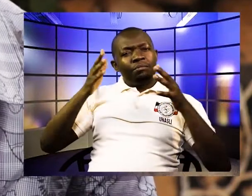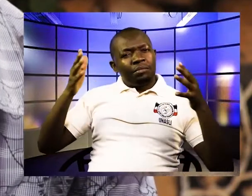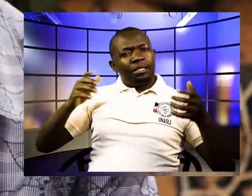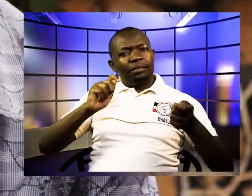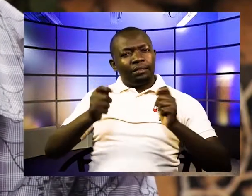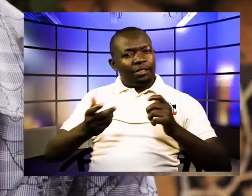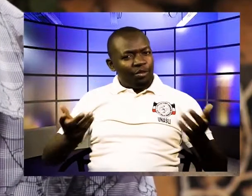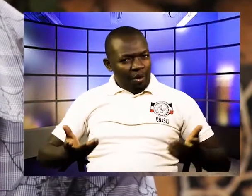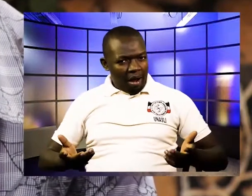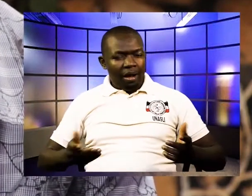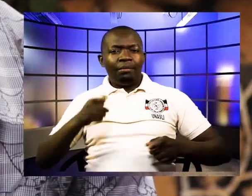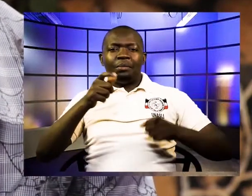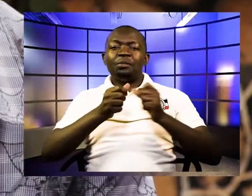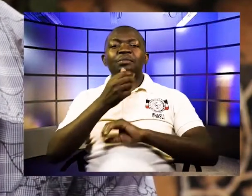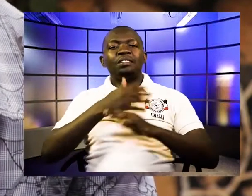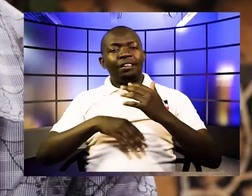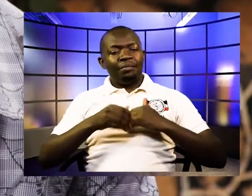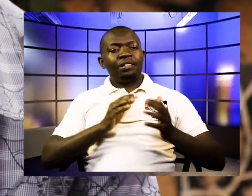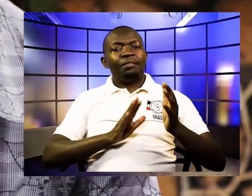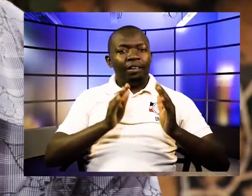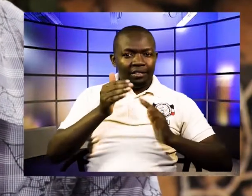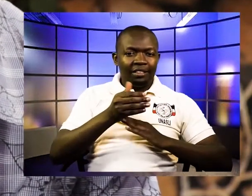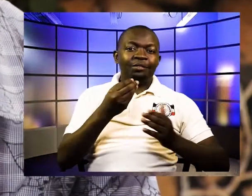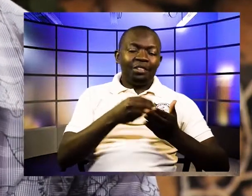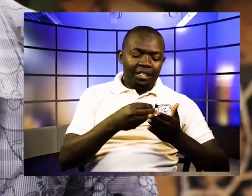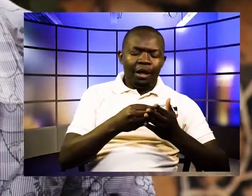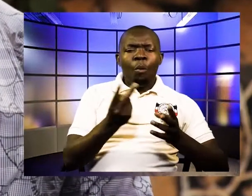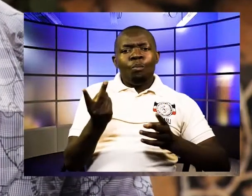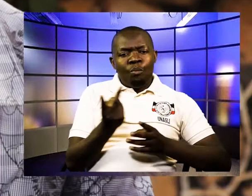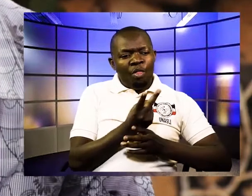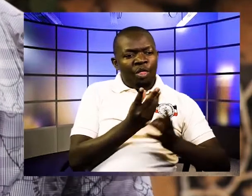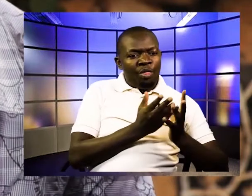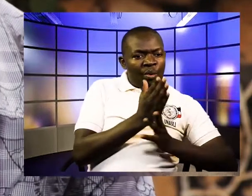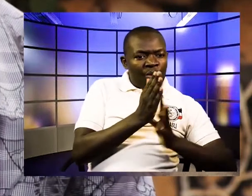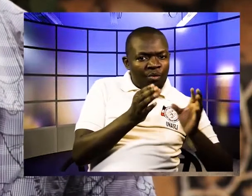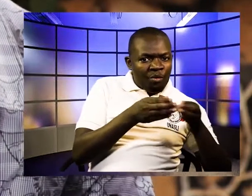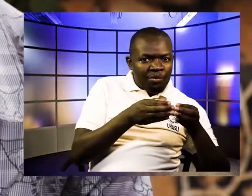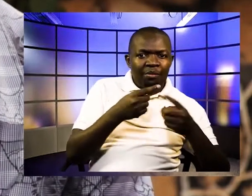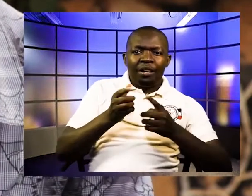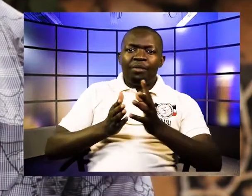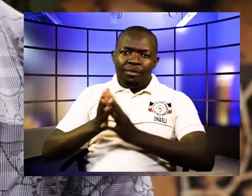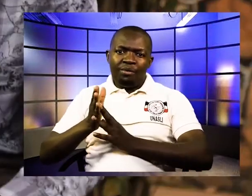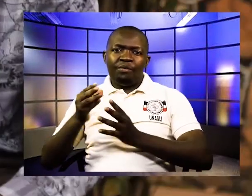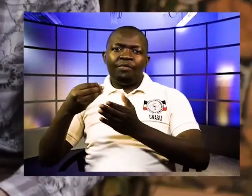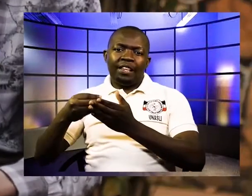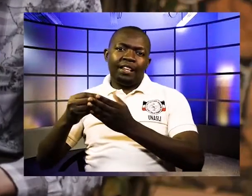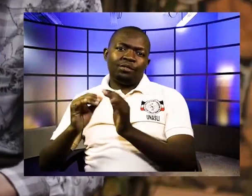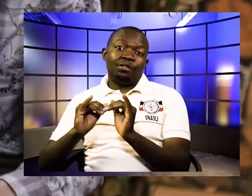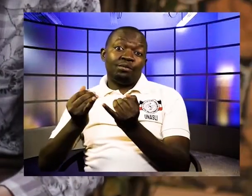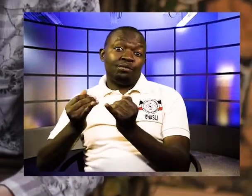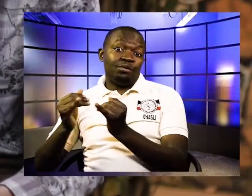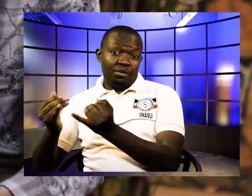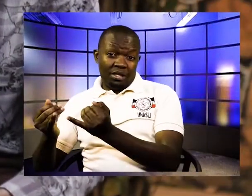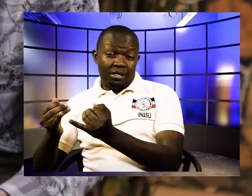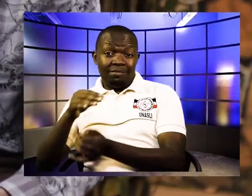have accessed finance, both through the groups and through financial institutions. And as they